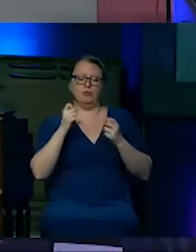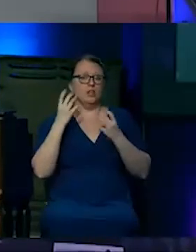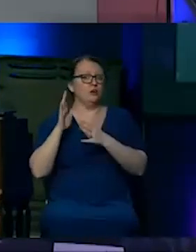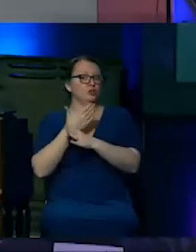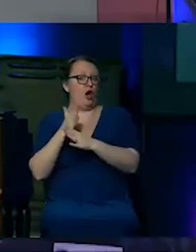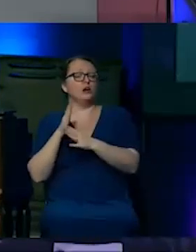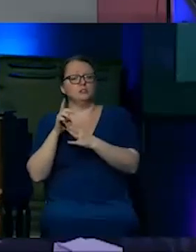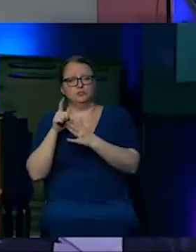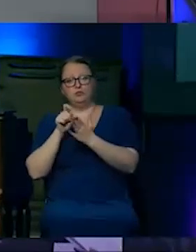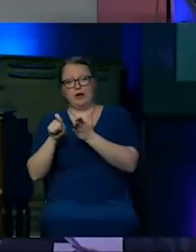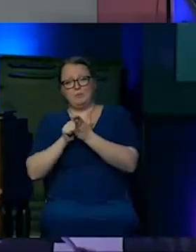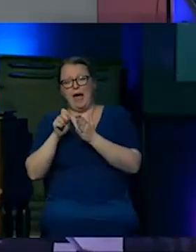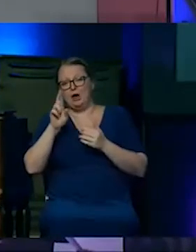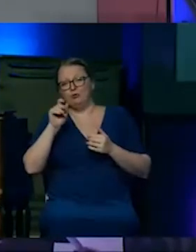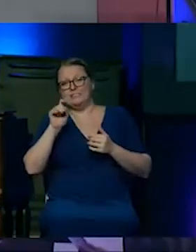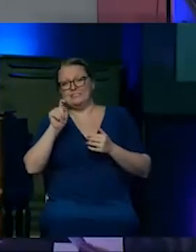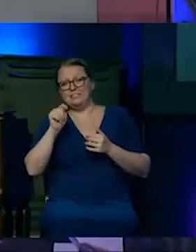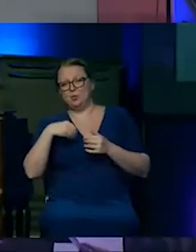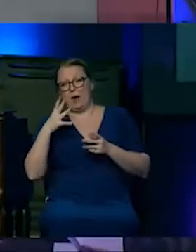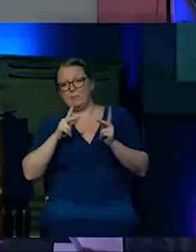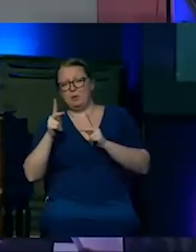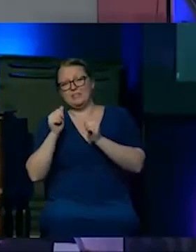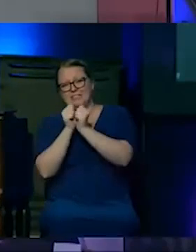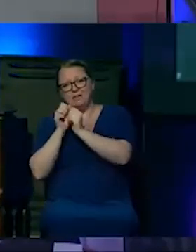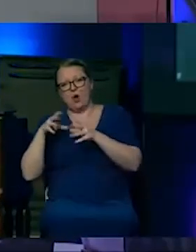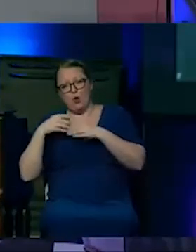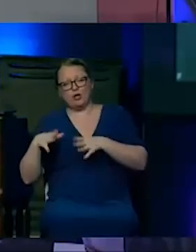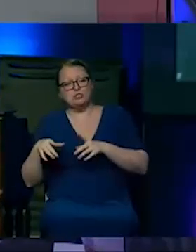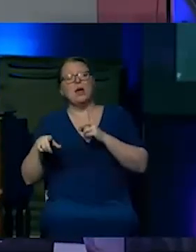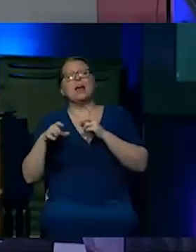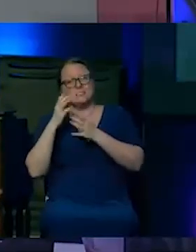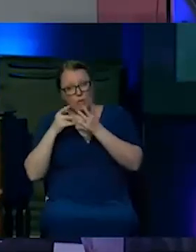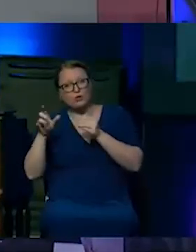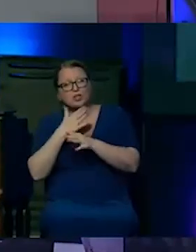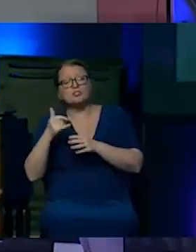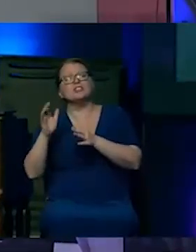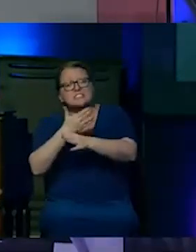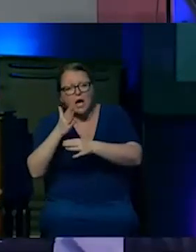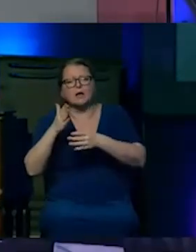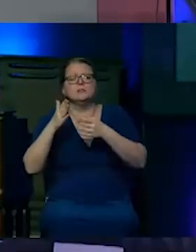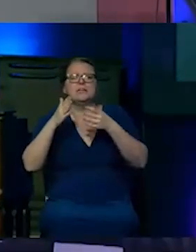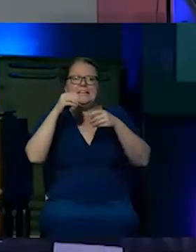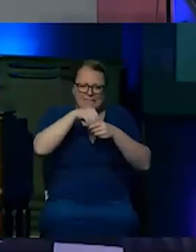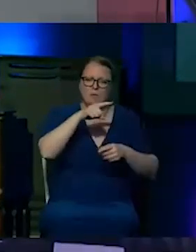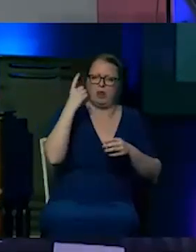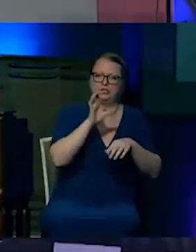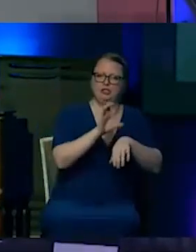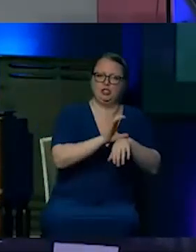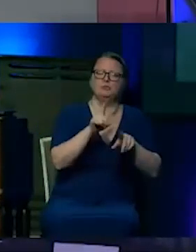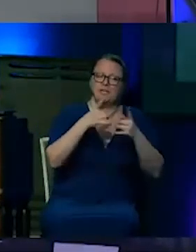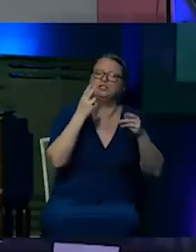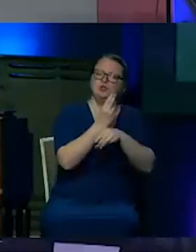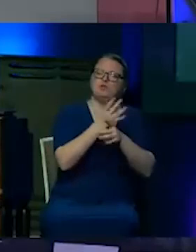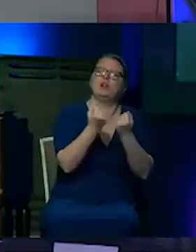by like racist white people and who were slave owners. And yet those are songs that are sung in the black church and were part of liberation. And you can use this argument that